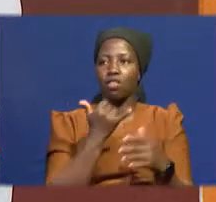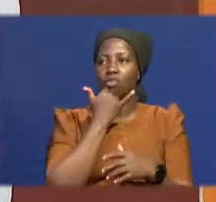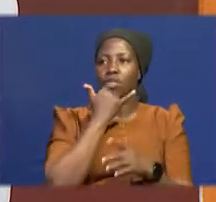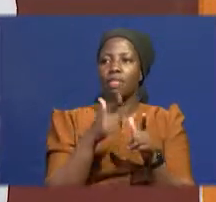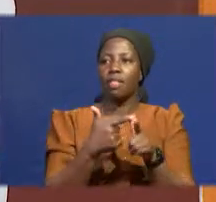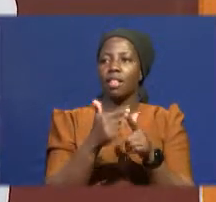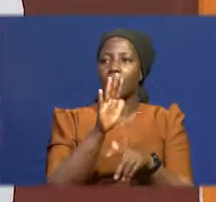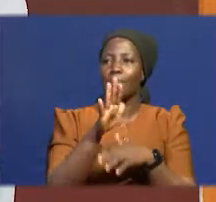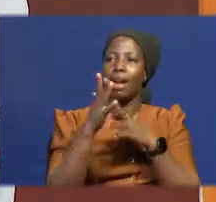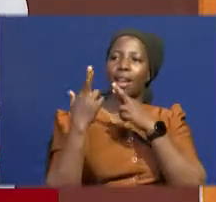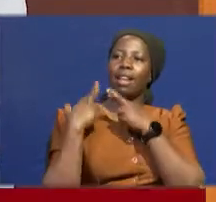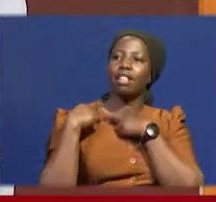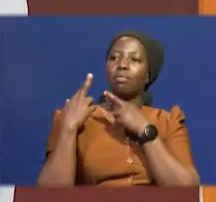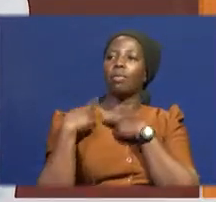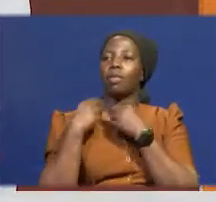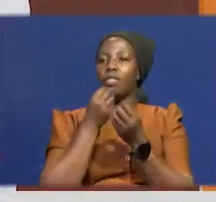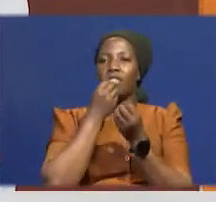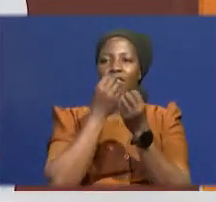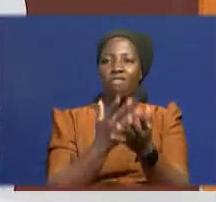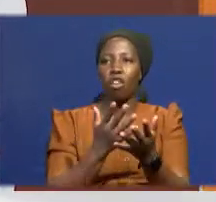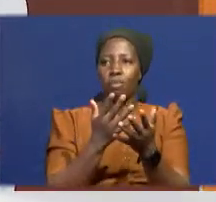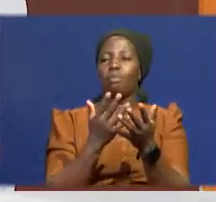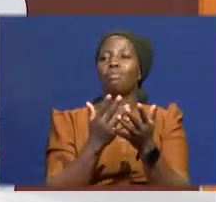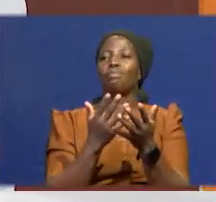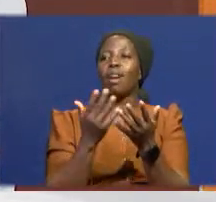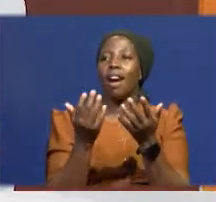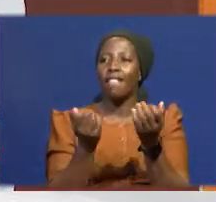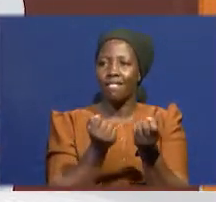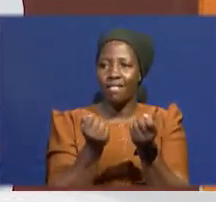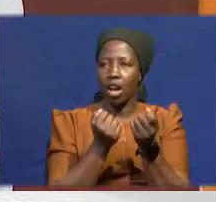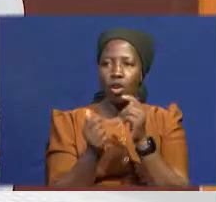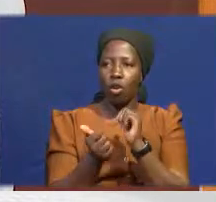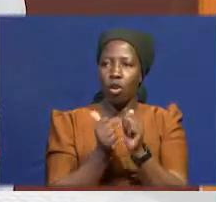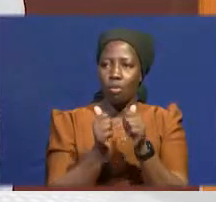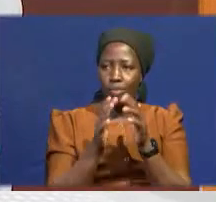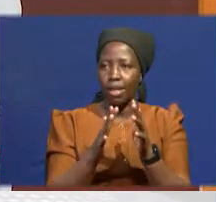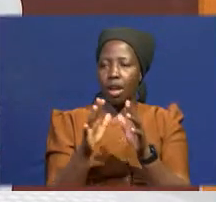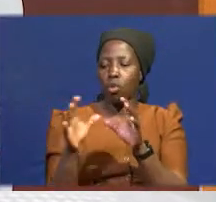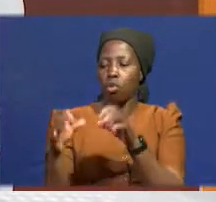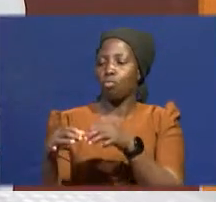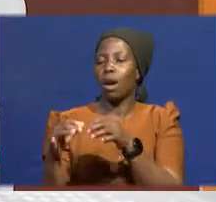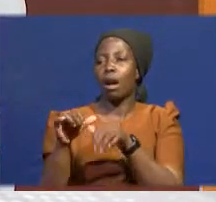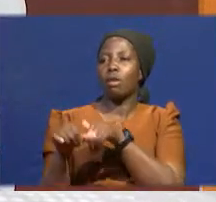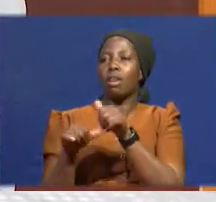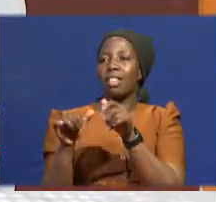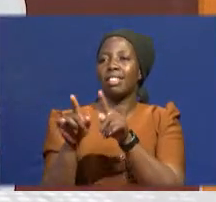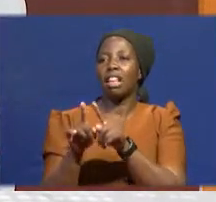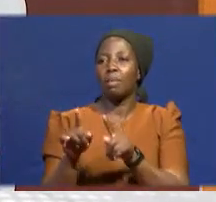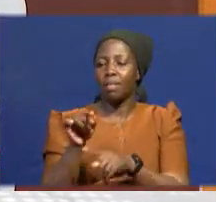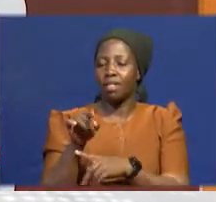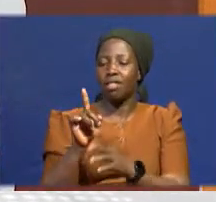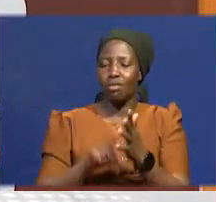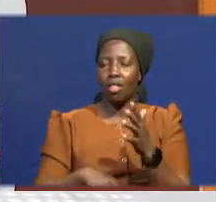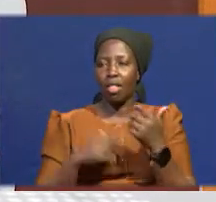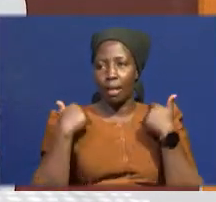you to inform Rally HQ of the same. So that's basically what I